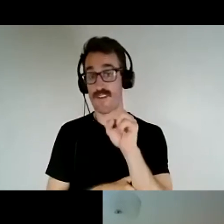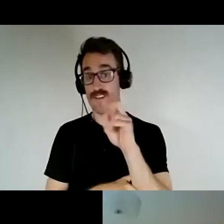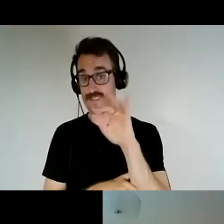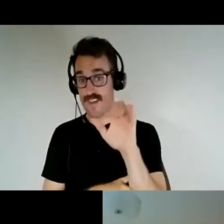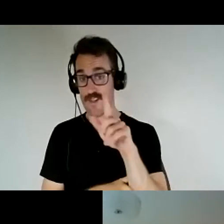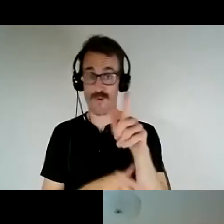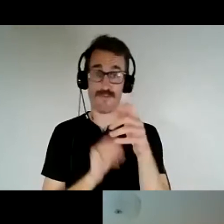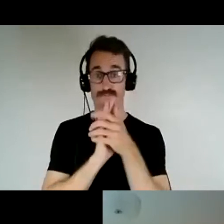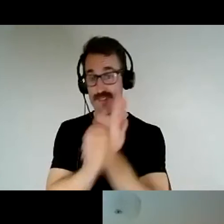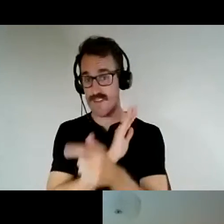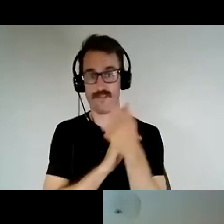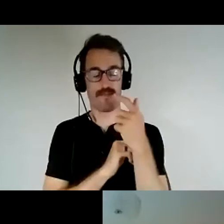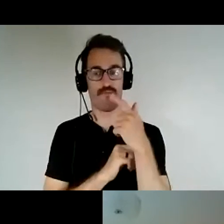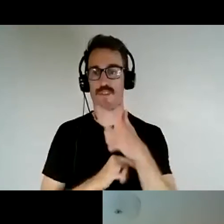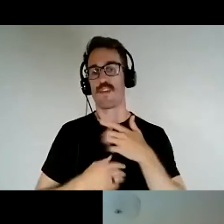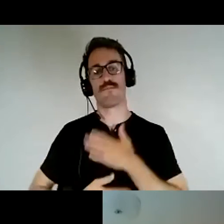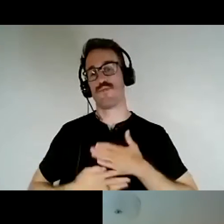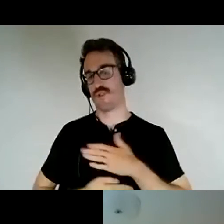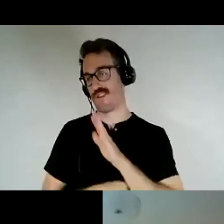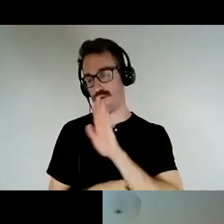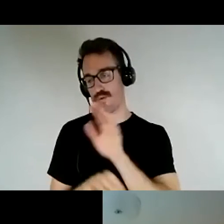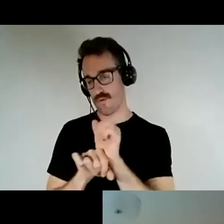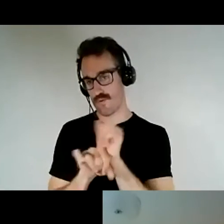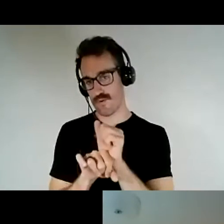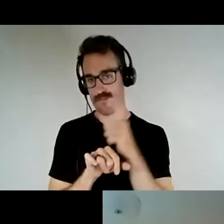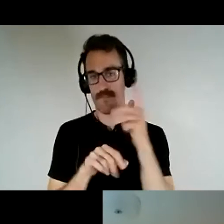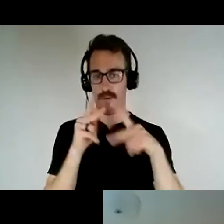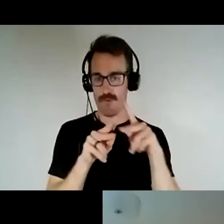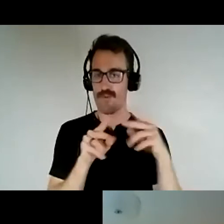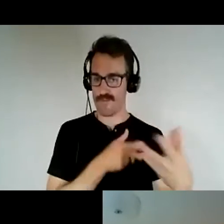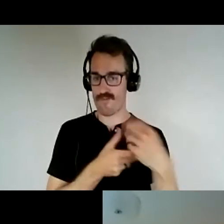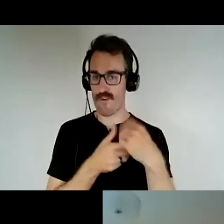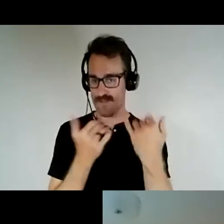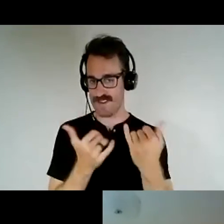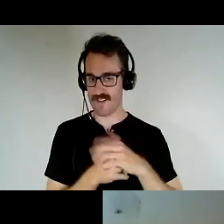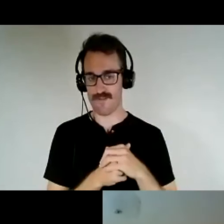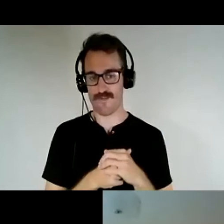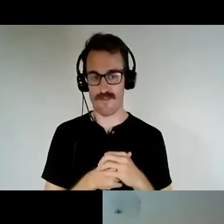skill sets have been really appreciated by all the panelists and participants today.